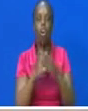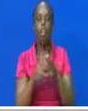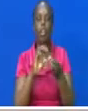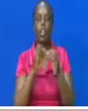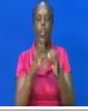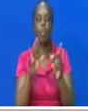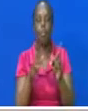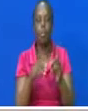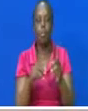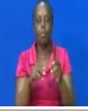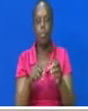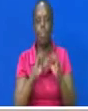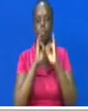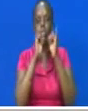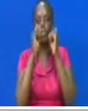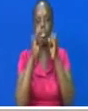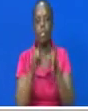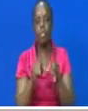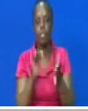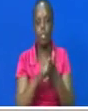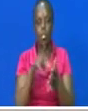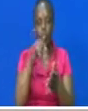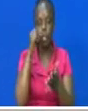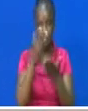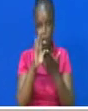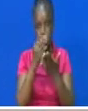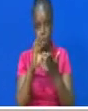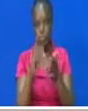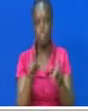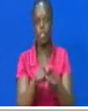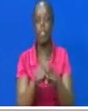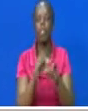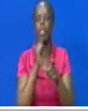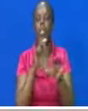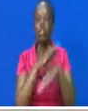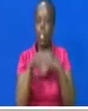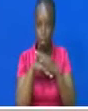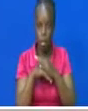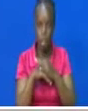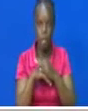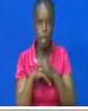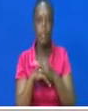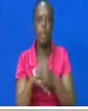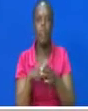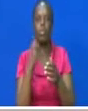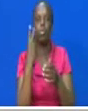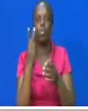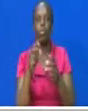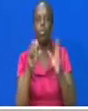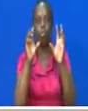the total information. So you just get a little bit of it, not the whole of it. 2,